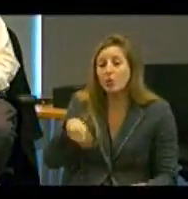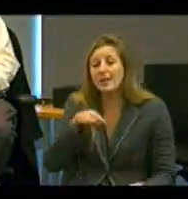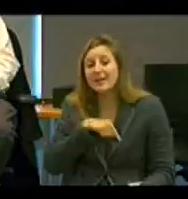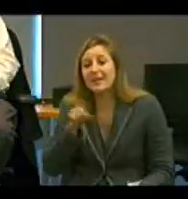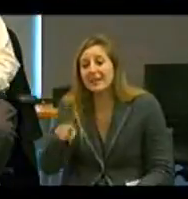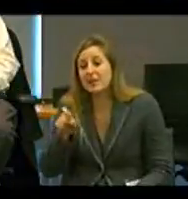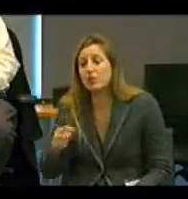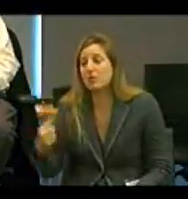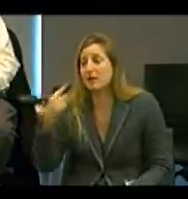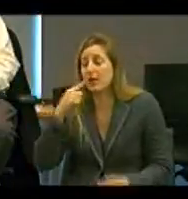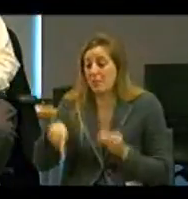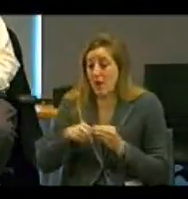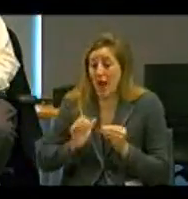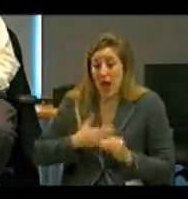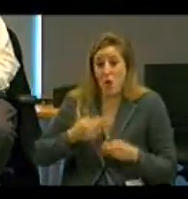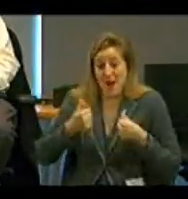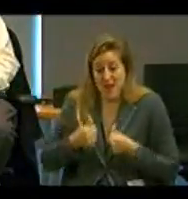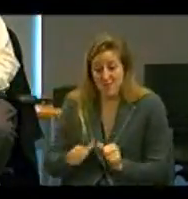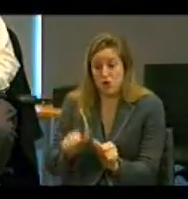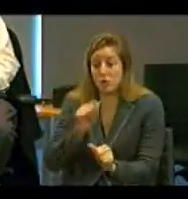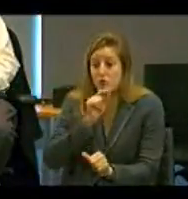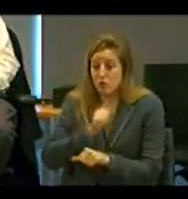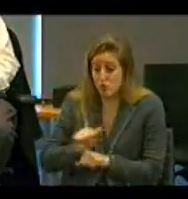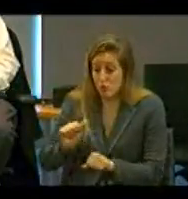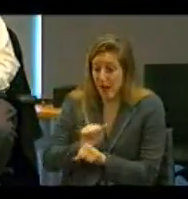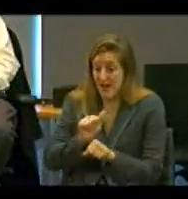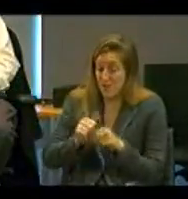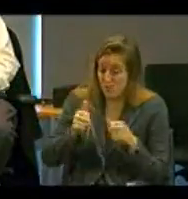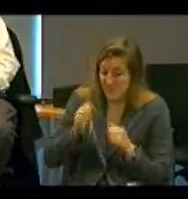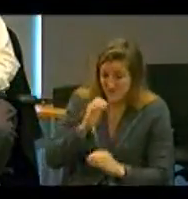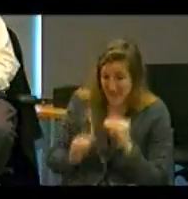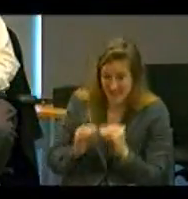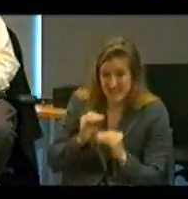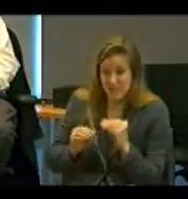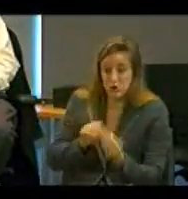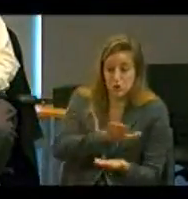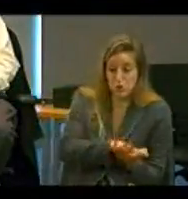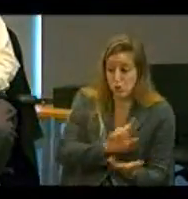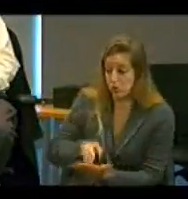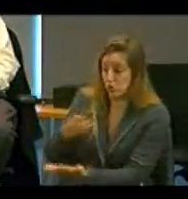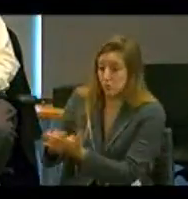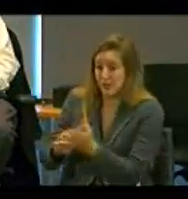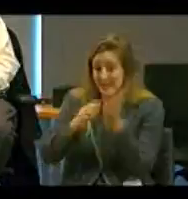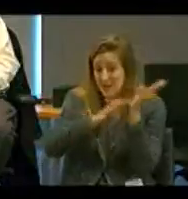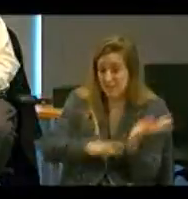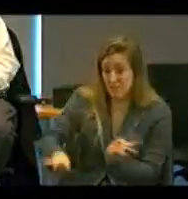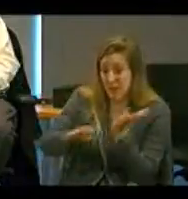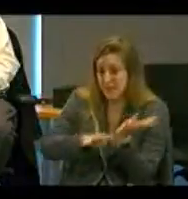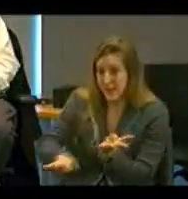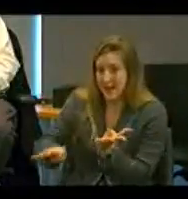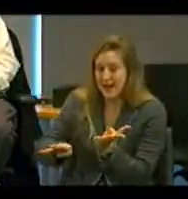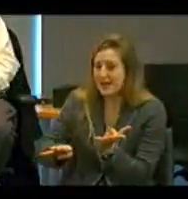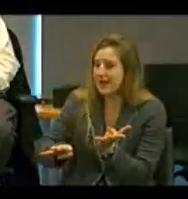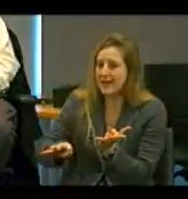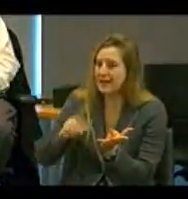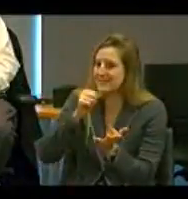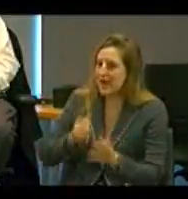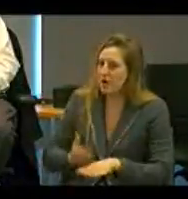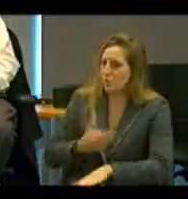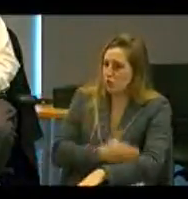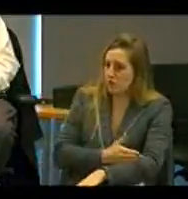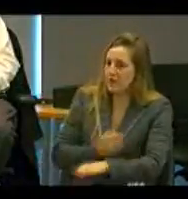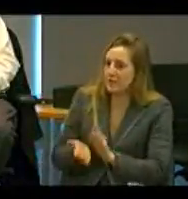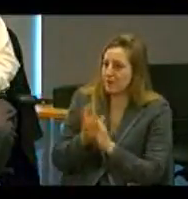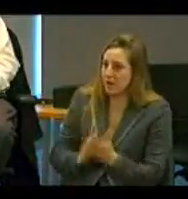actually amplified it. I've spent the better part of a year collecting and analyzing evidence on the effects of discipline reform in major urban